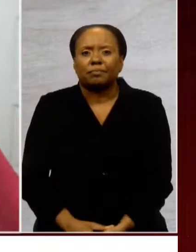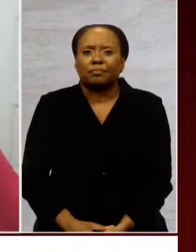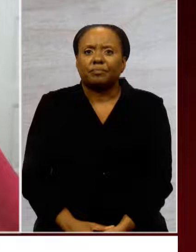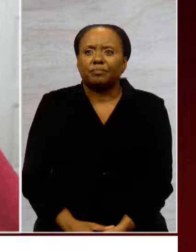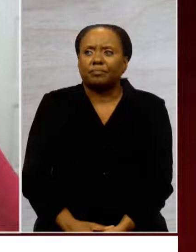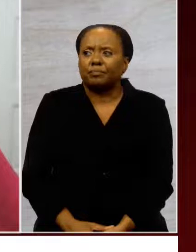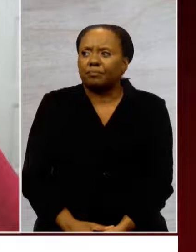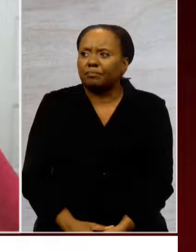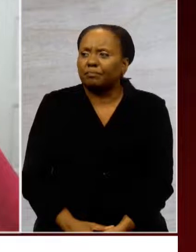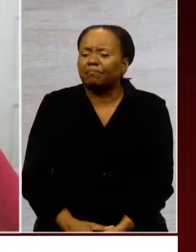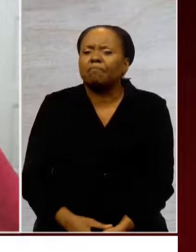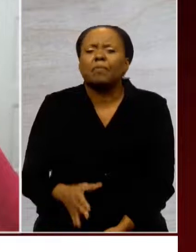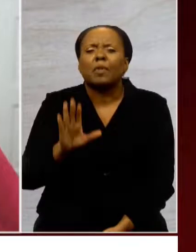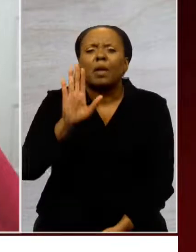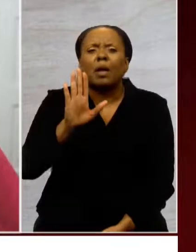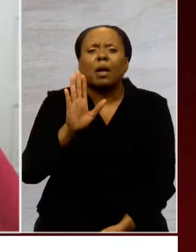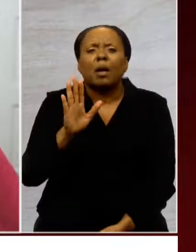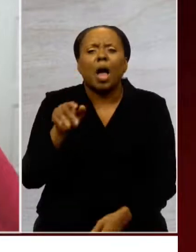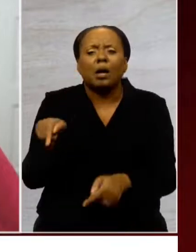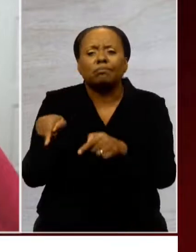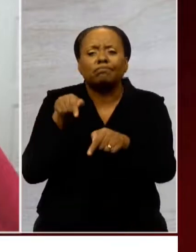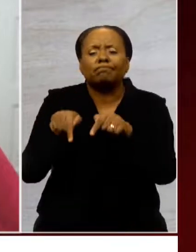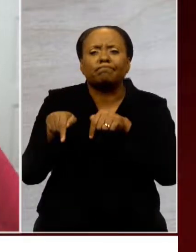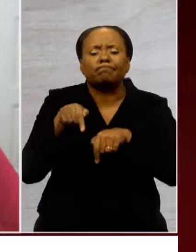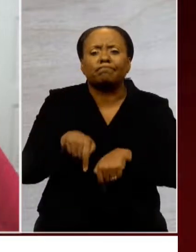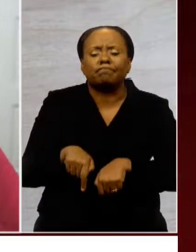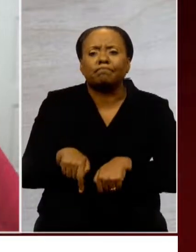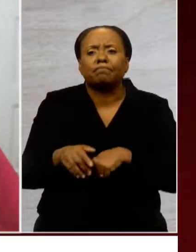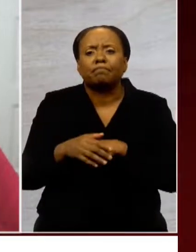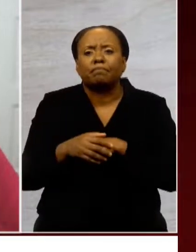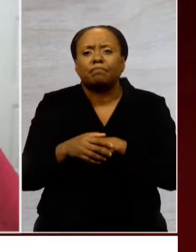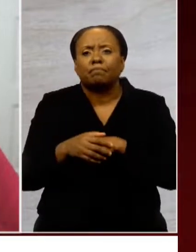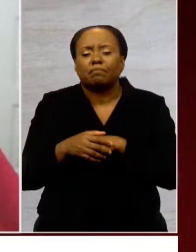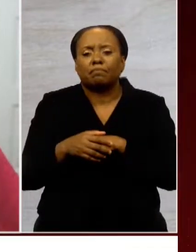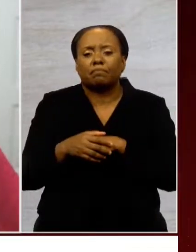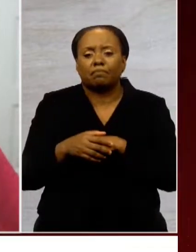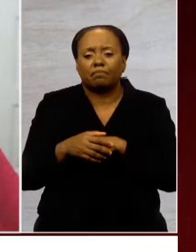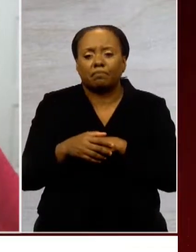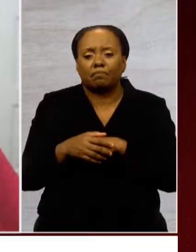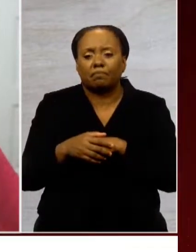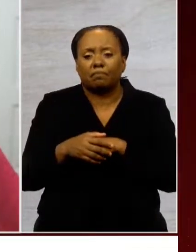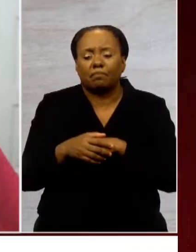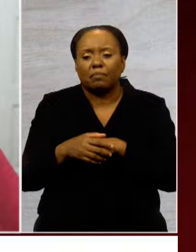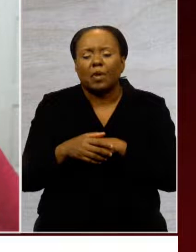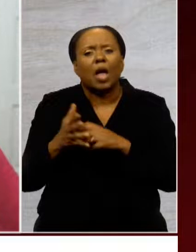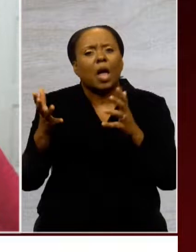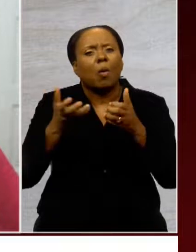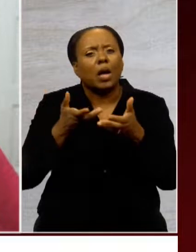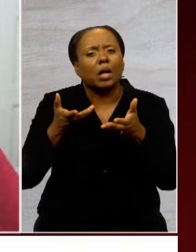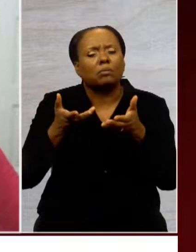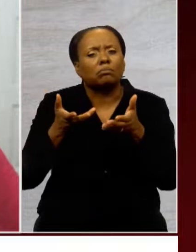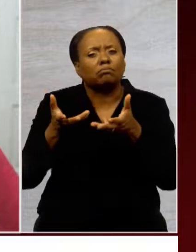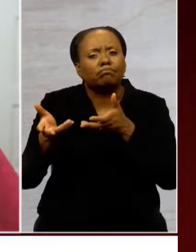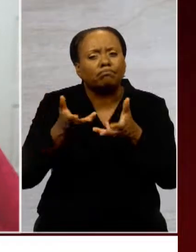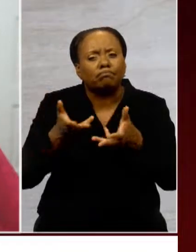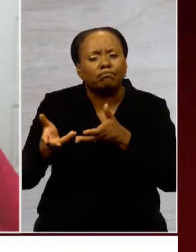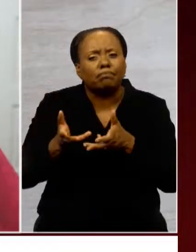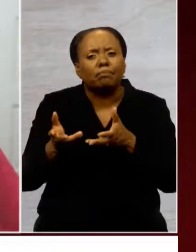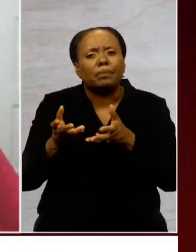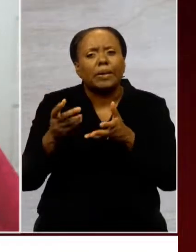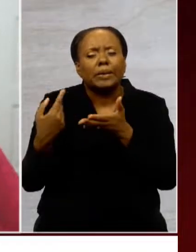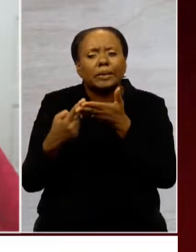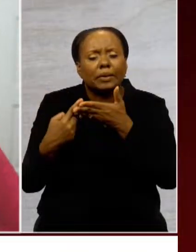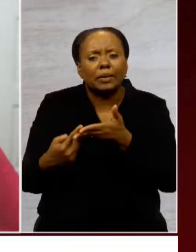I want to go back a bit with you, Kerry, to talk about that situation because people don't think that these